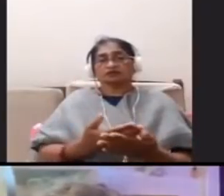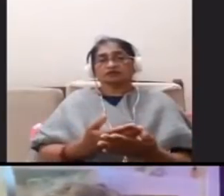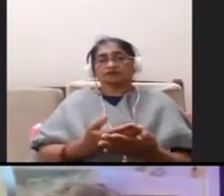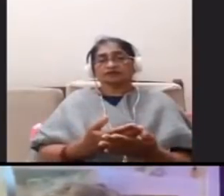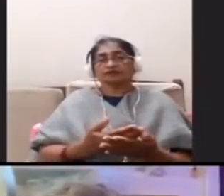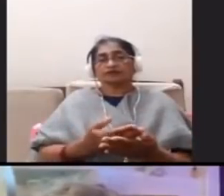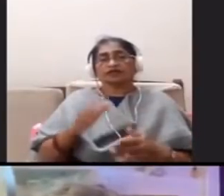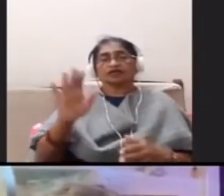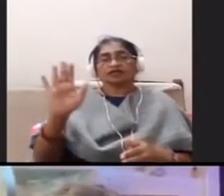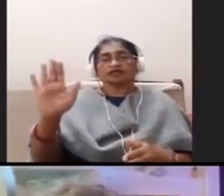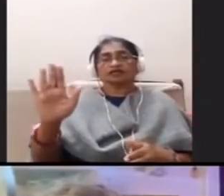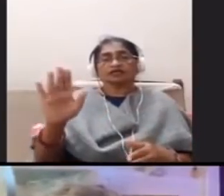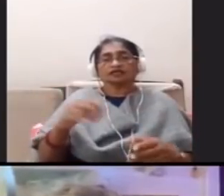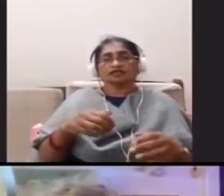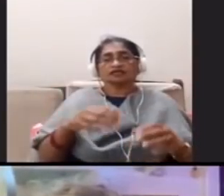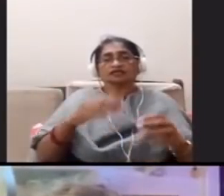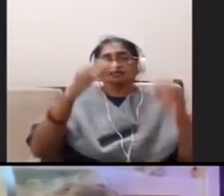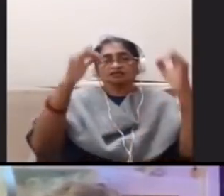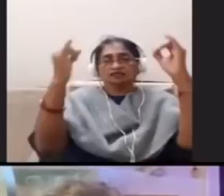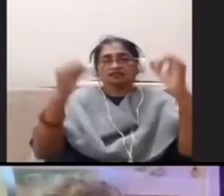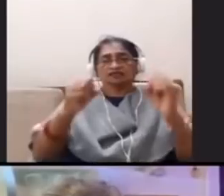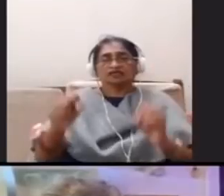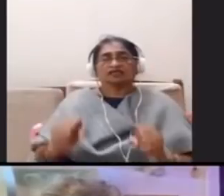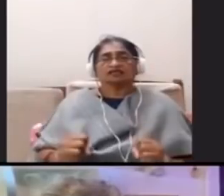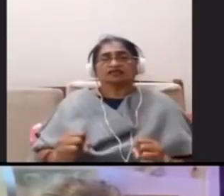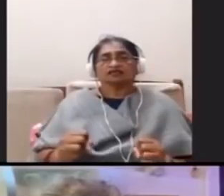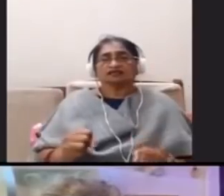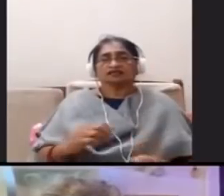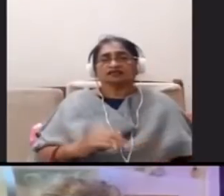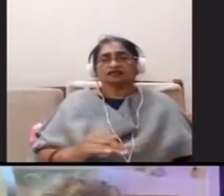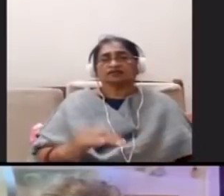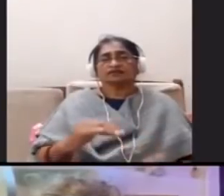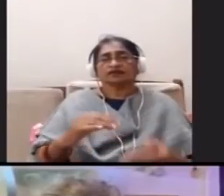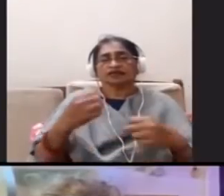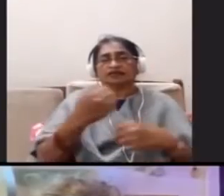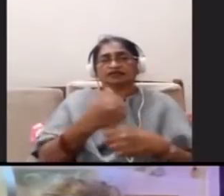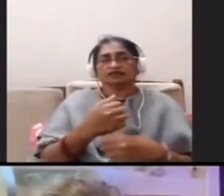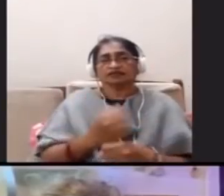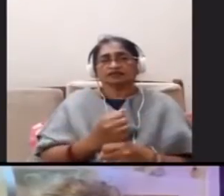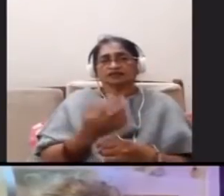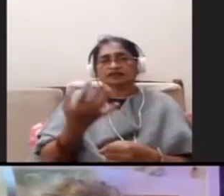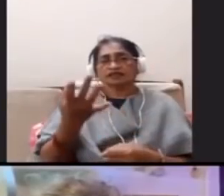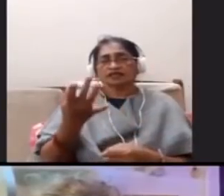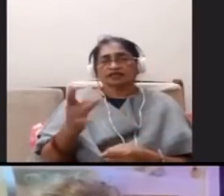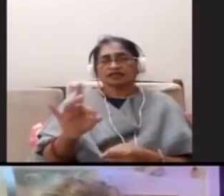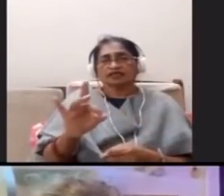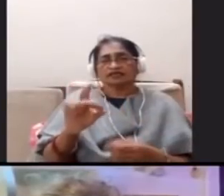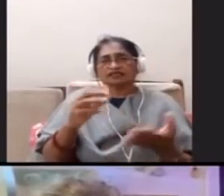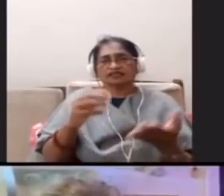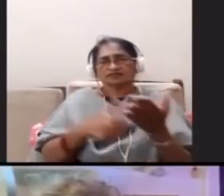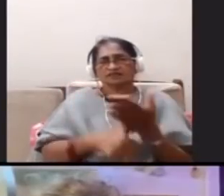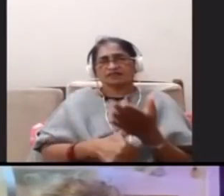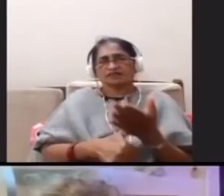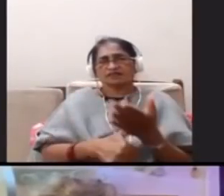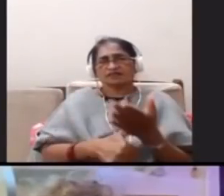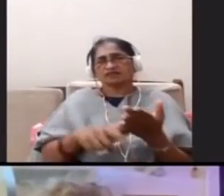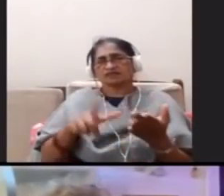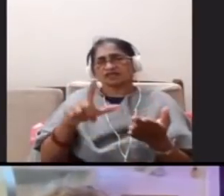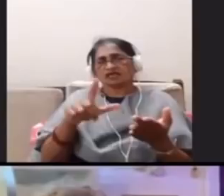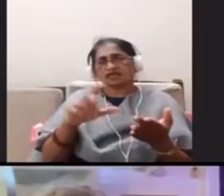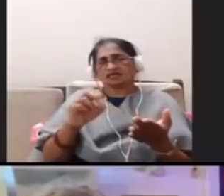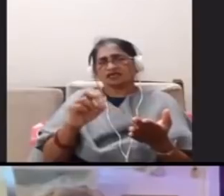his controversial statue, Alison Lapo Pregnant, was created. It spent 18 months on the fourth plinth in London's Trafalgar Square